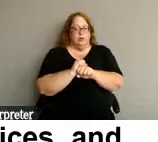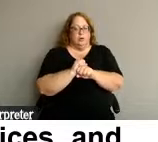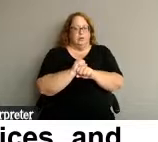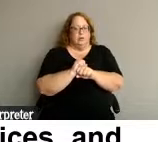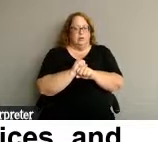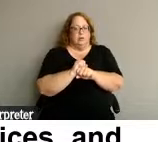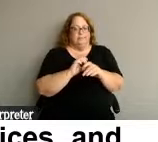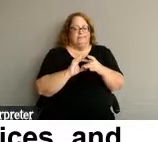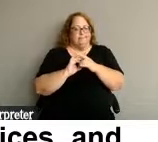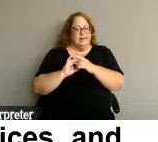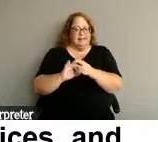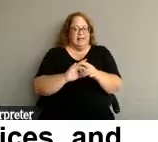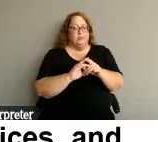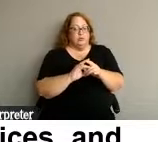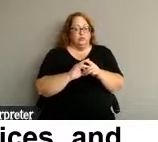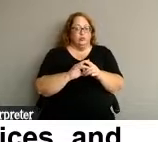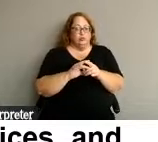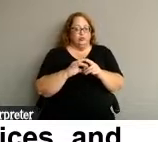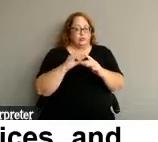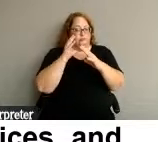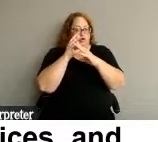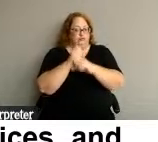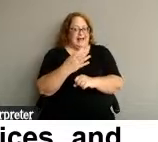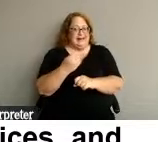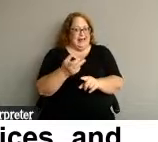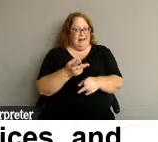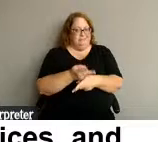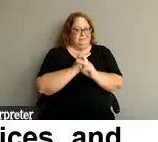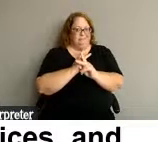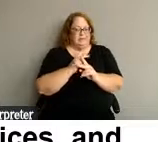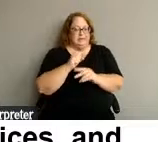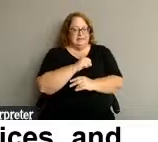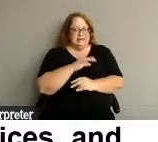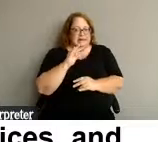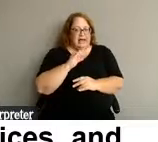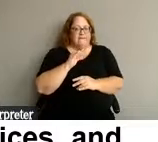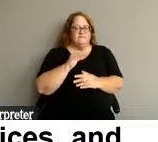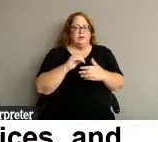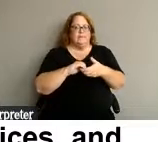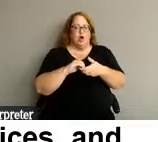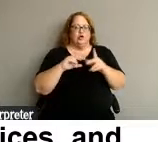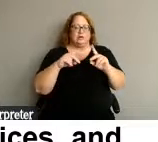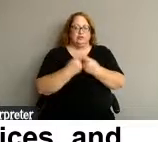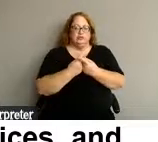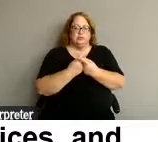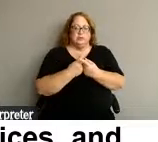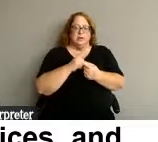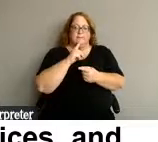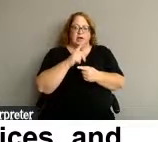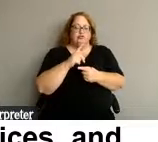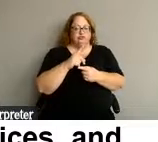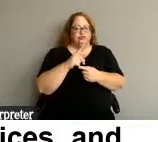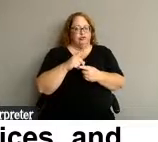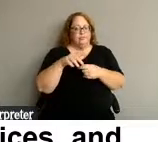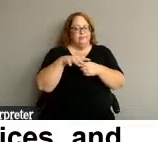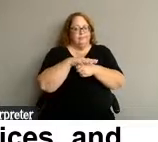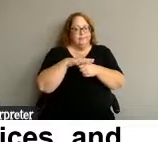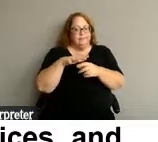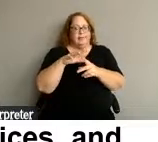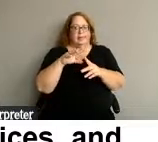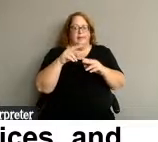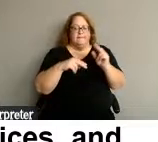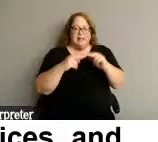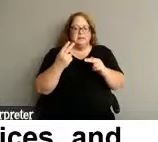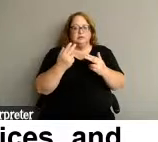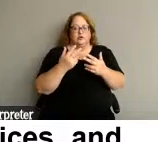collaboration to attract and retain staff in partner districts by ensuring that climates are friendly and conducive